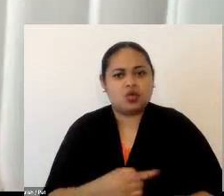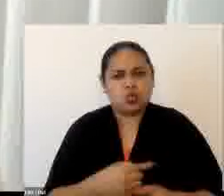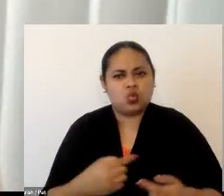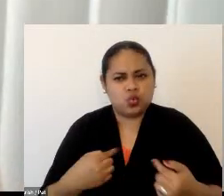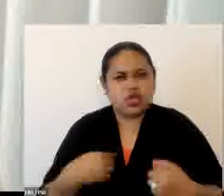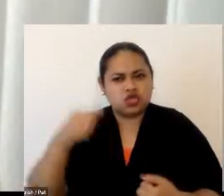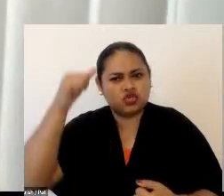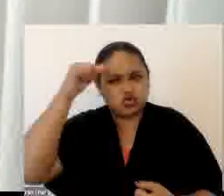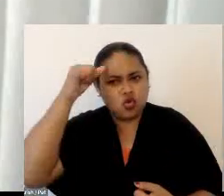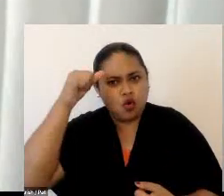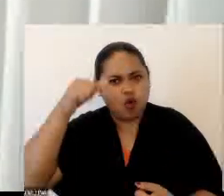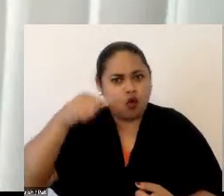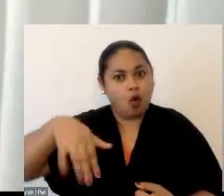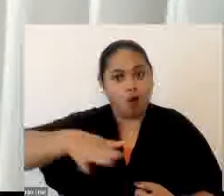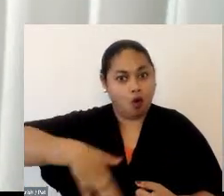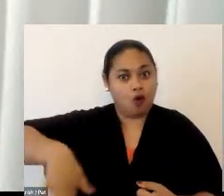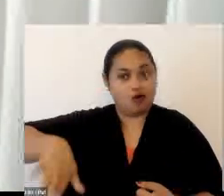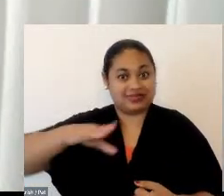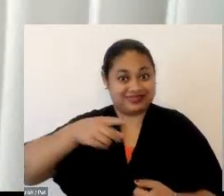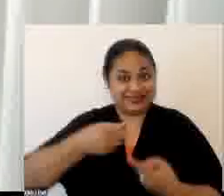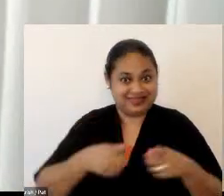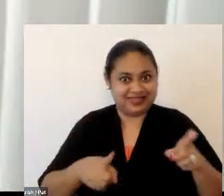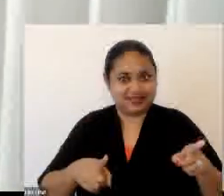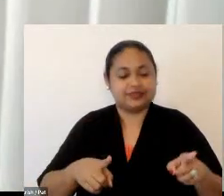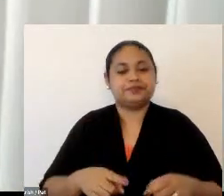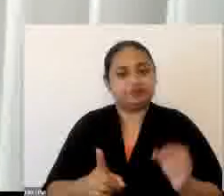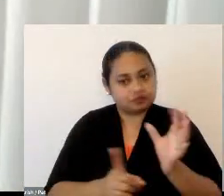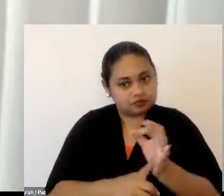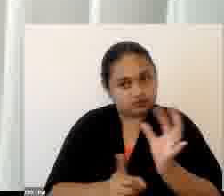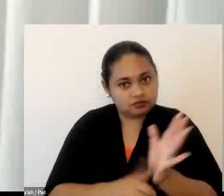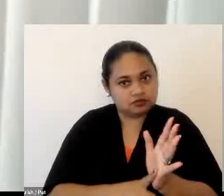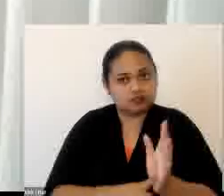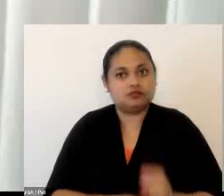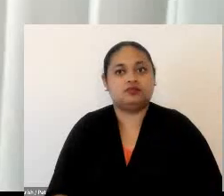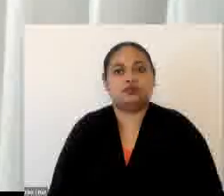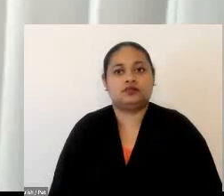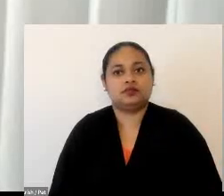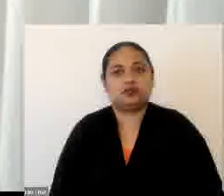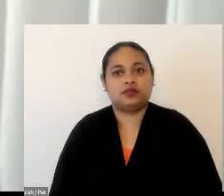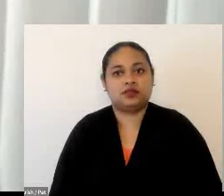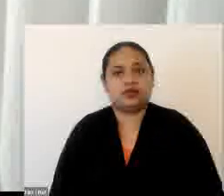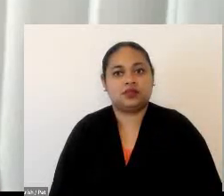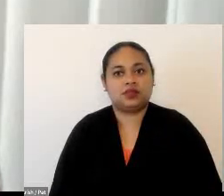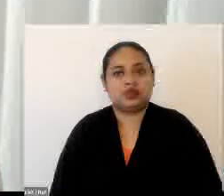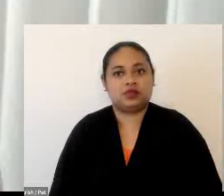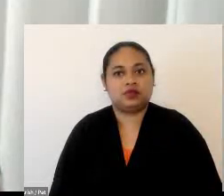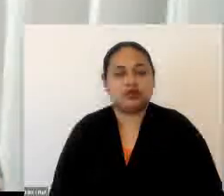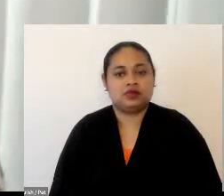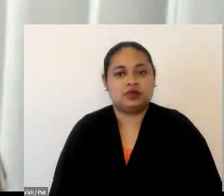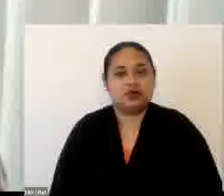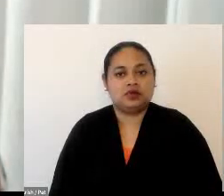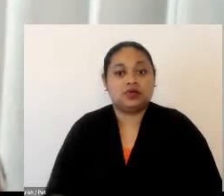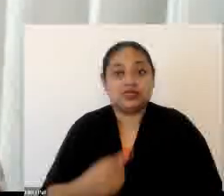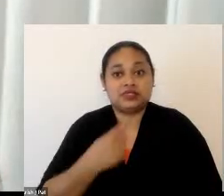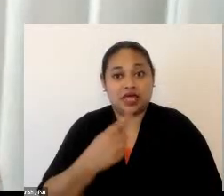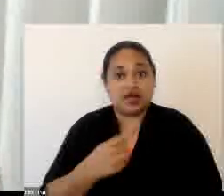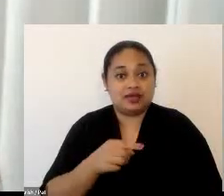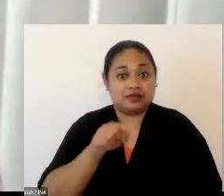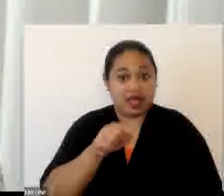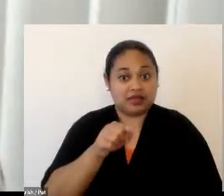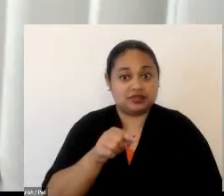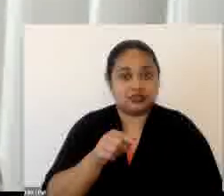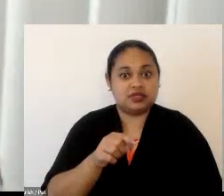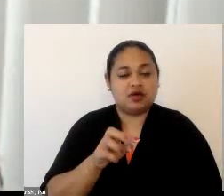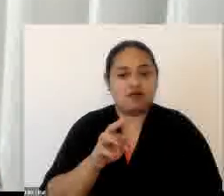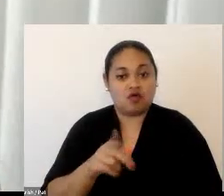things and these important considerations. But I think the value of Zoe P's research lies